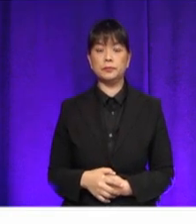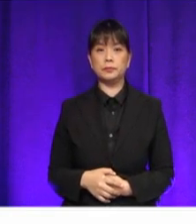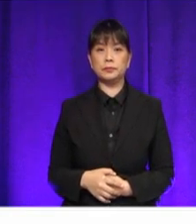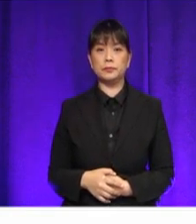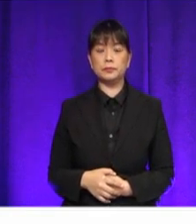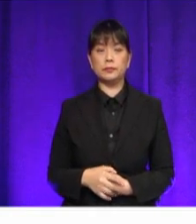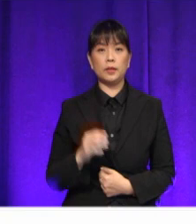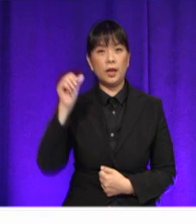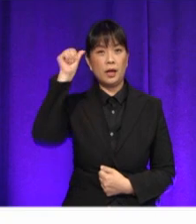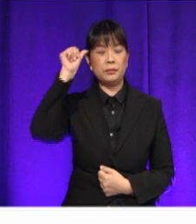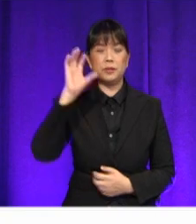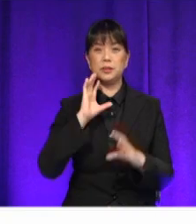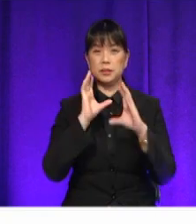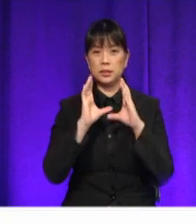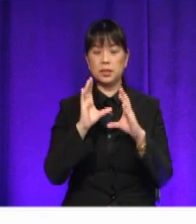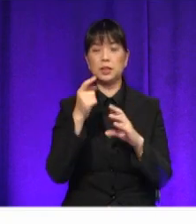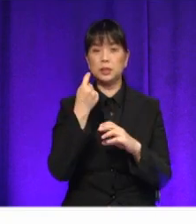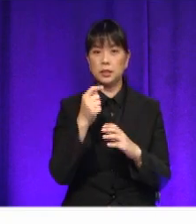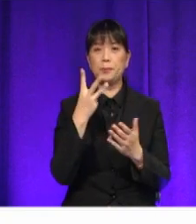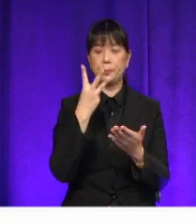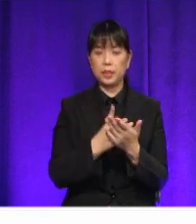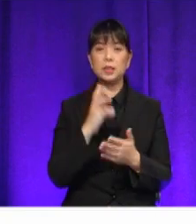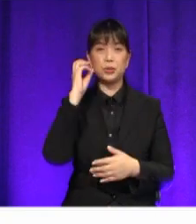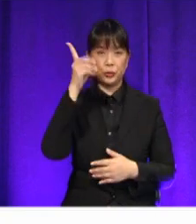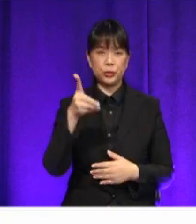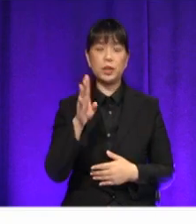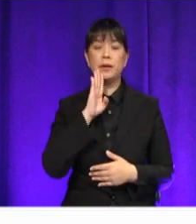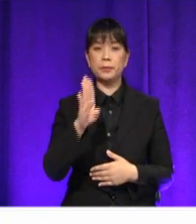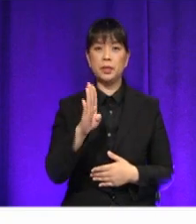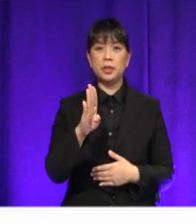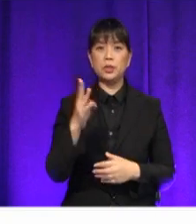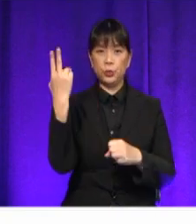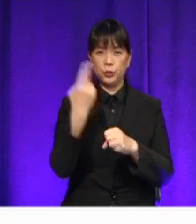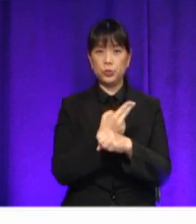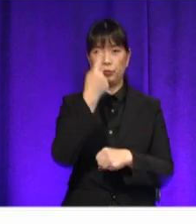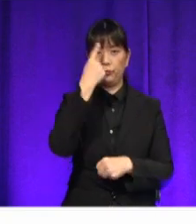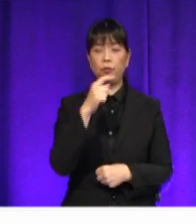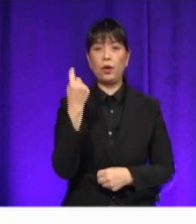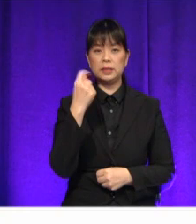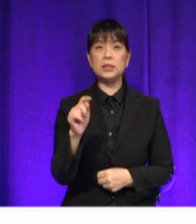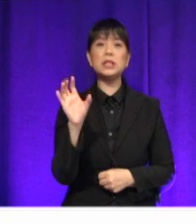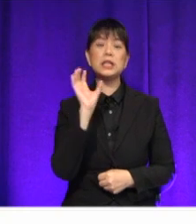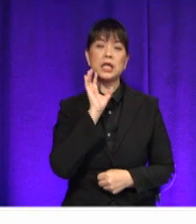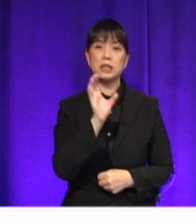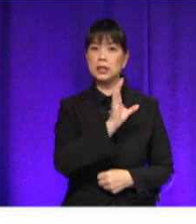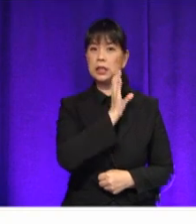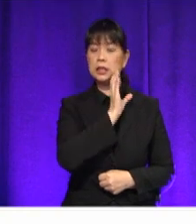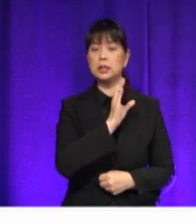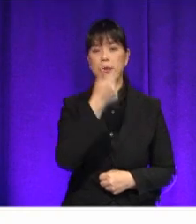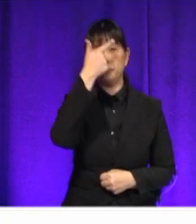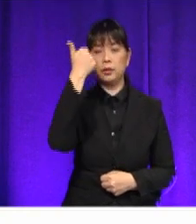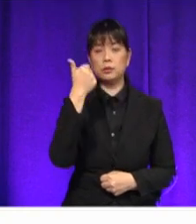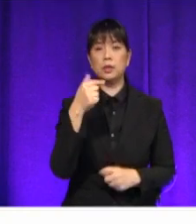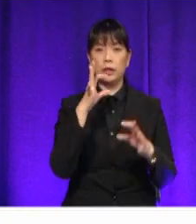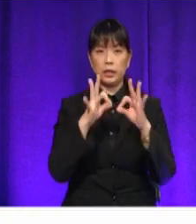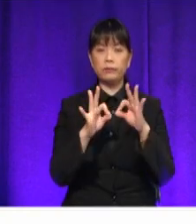I would say the money should be used for the canteen because if you can